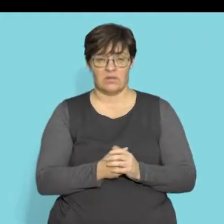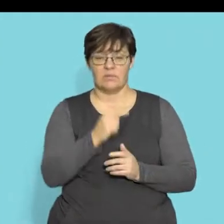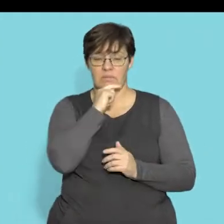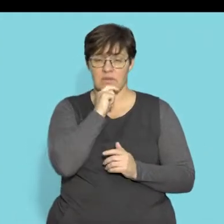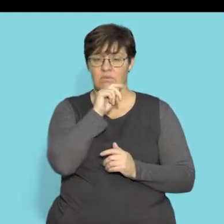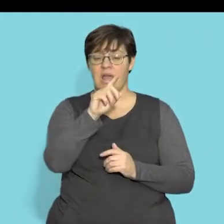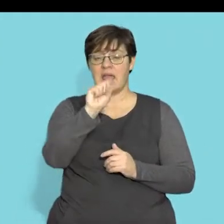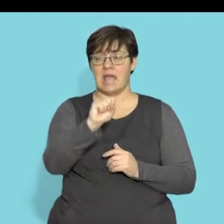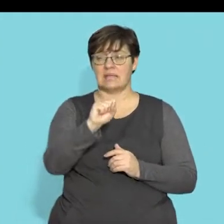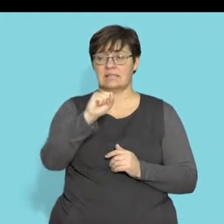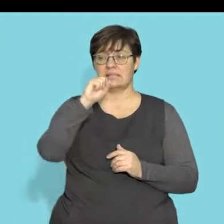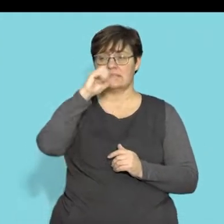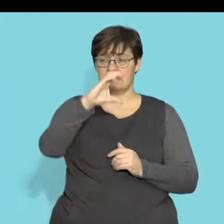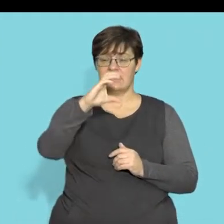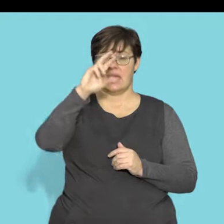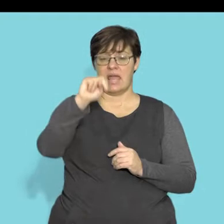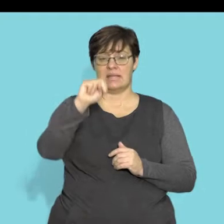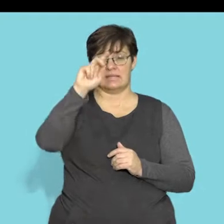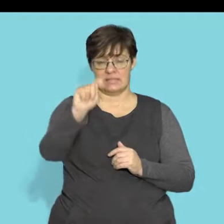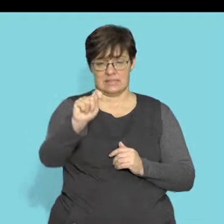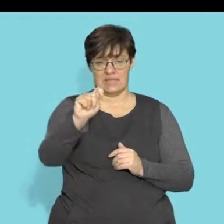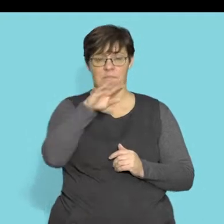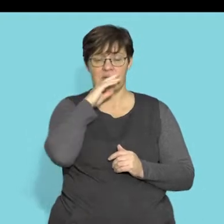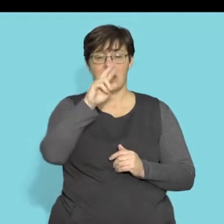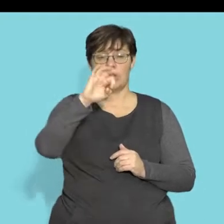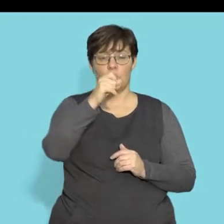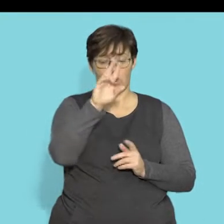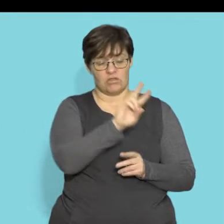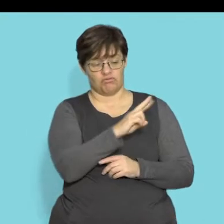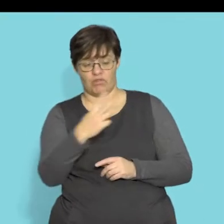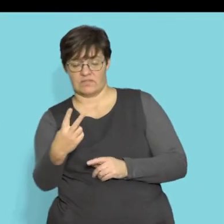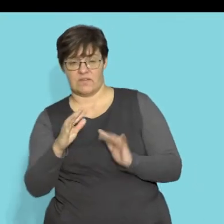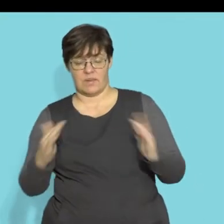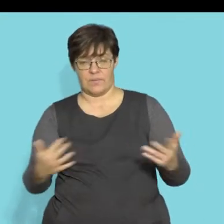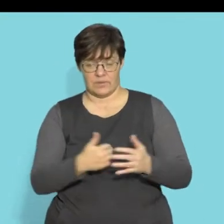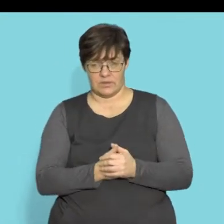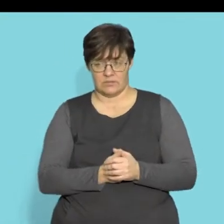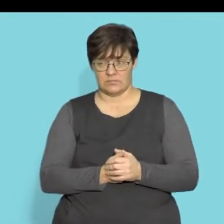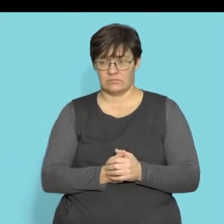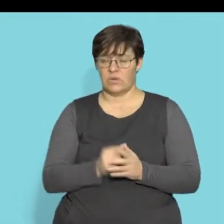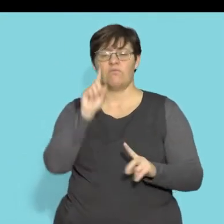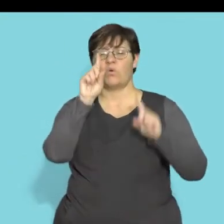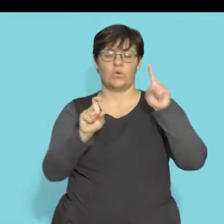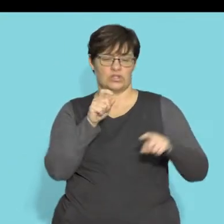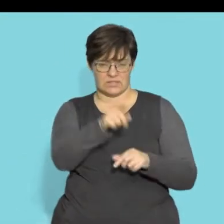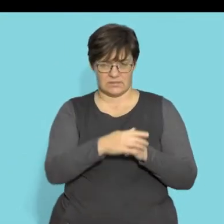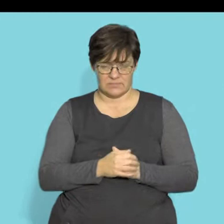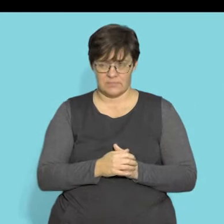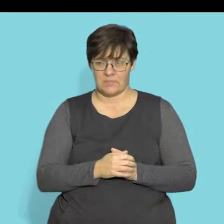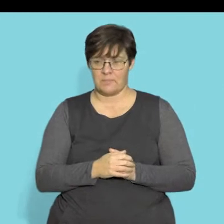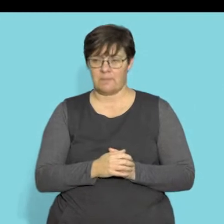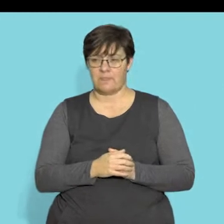acronym SCNT, which points to how the nucleus has been transferred. So let's get to some questions based on